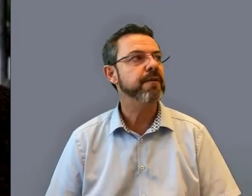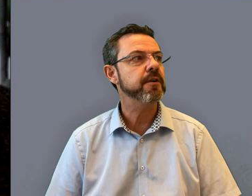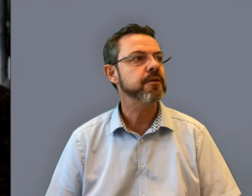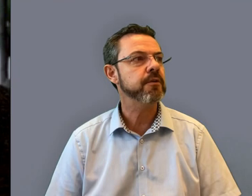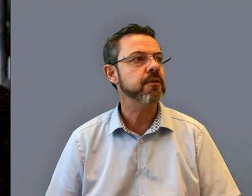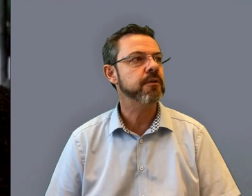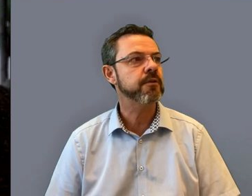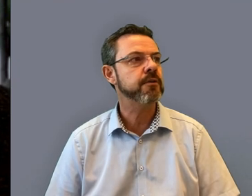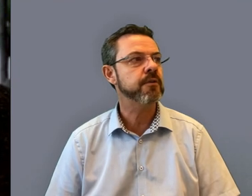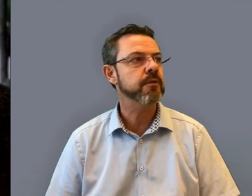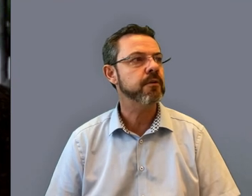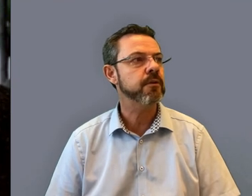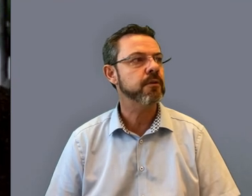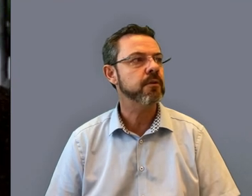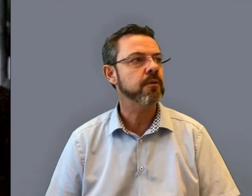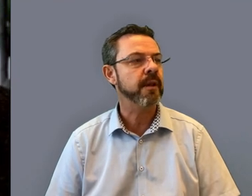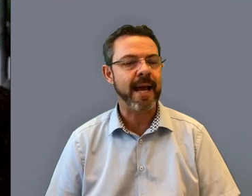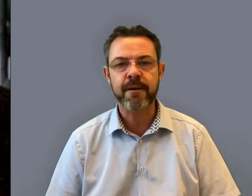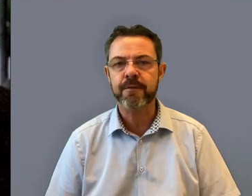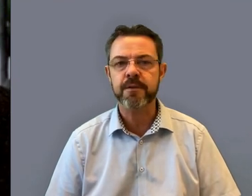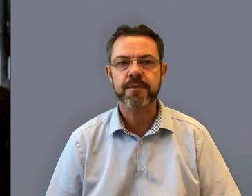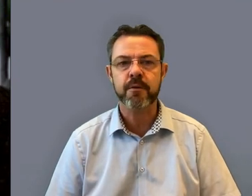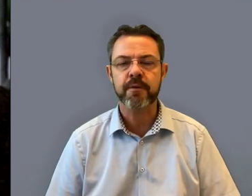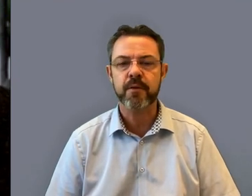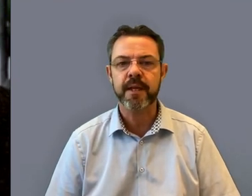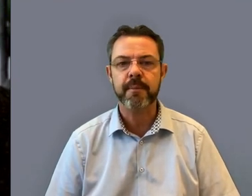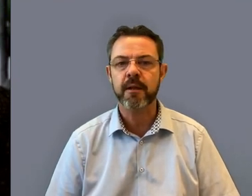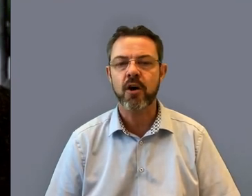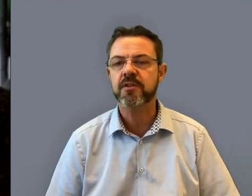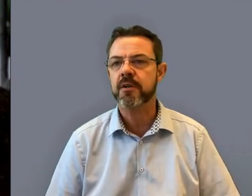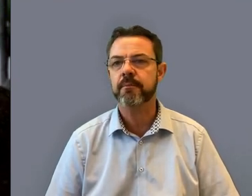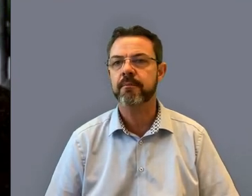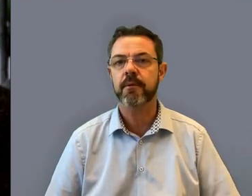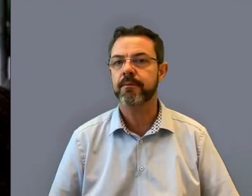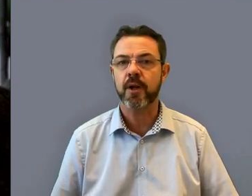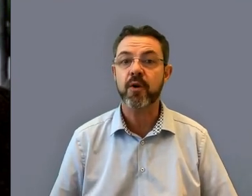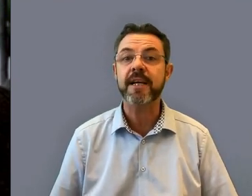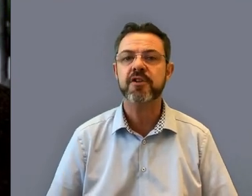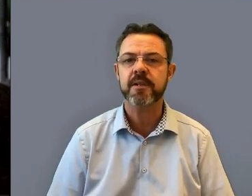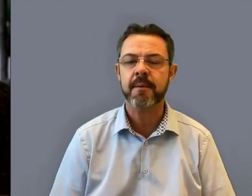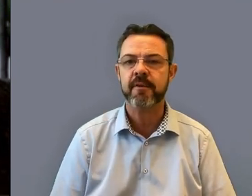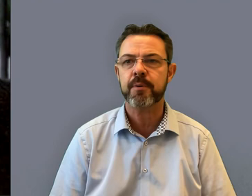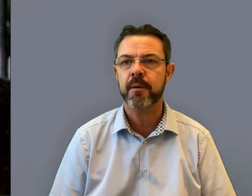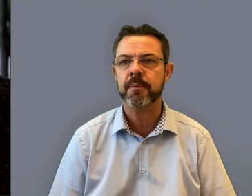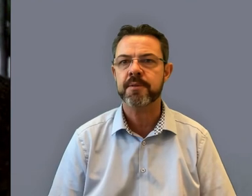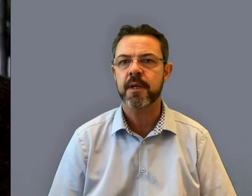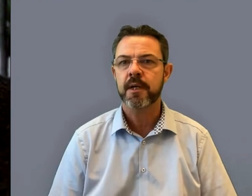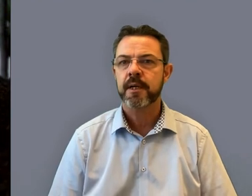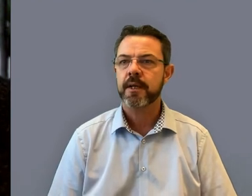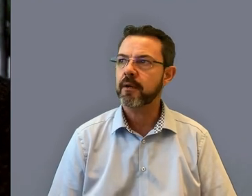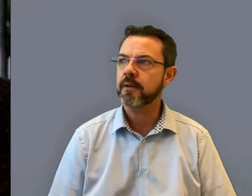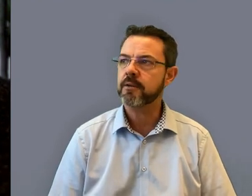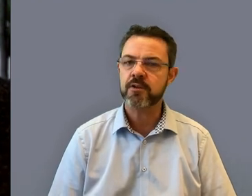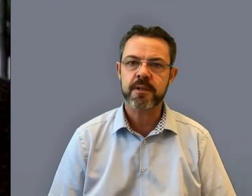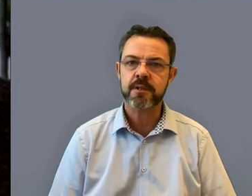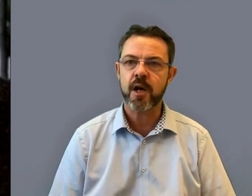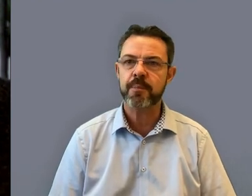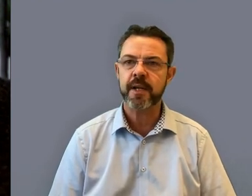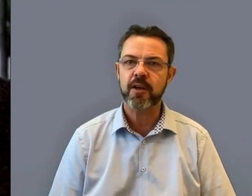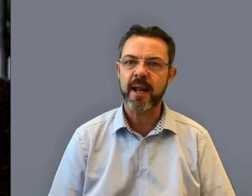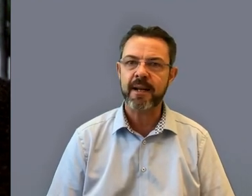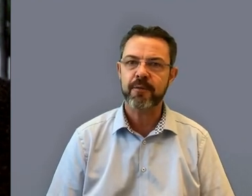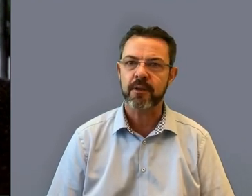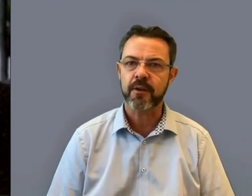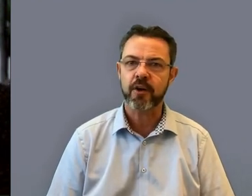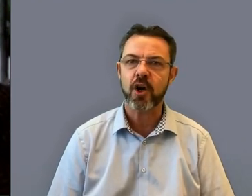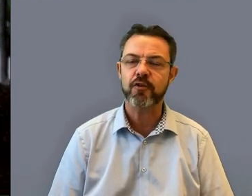you refer to landfills. So if you think about long-term location type of problems, you don't just open